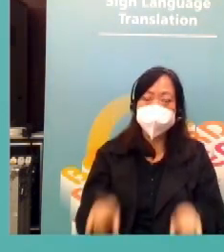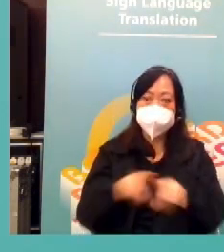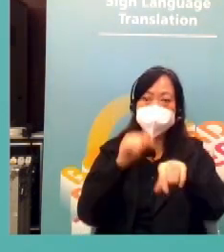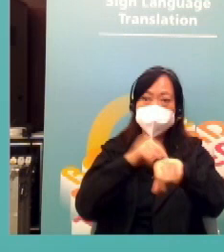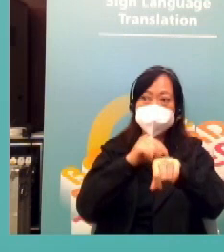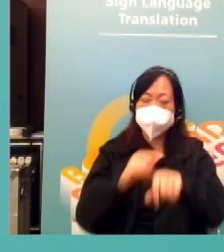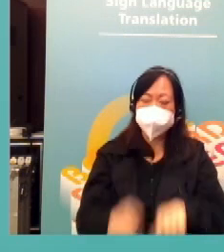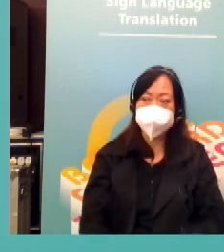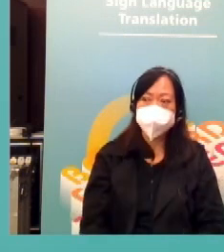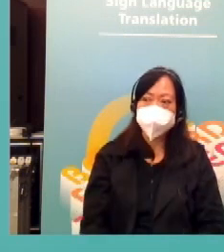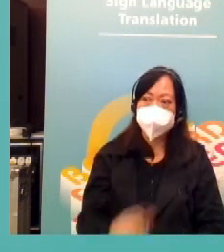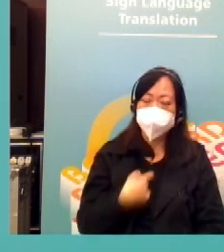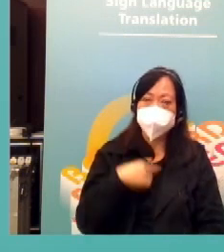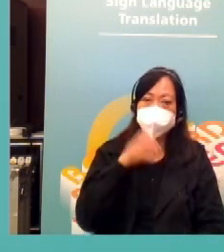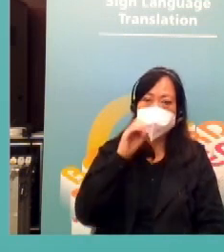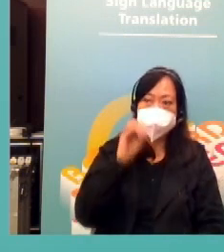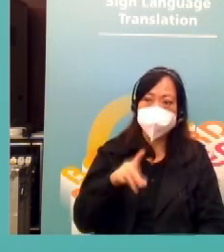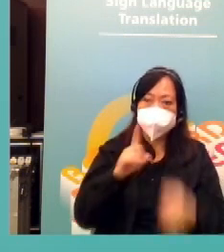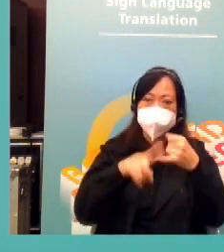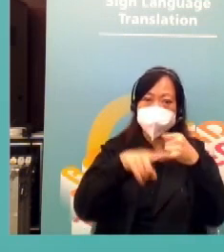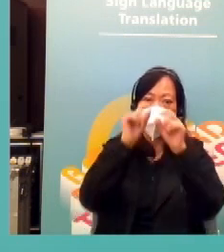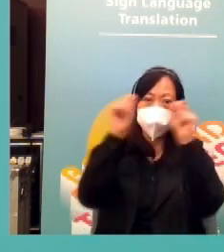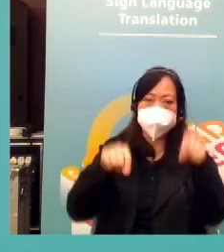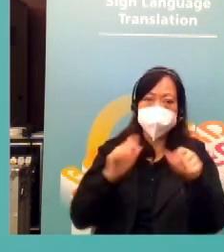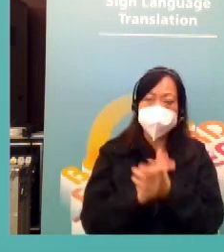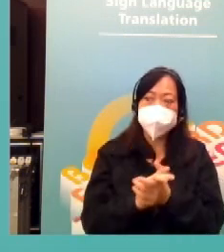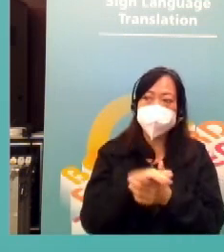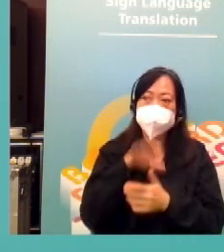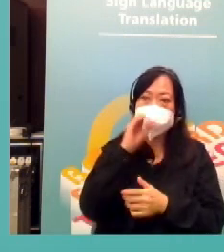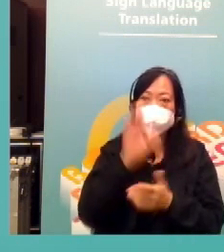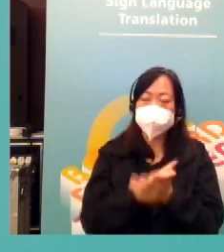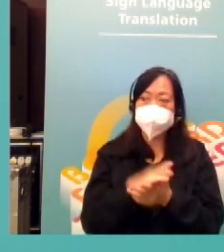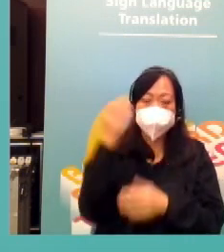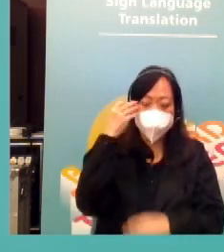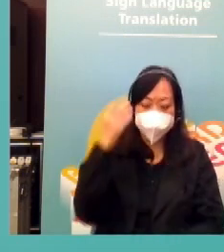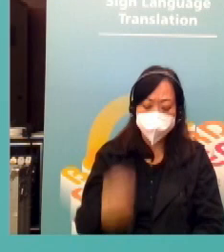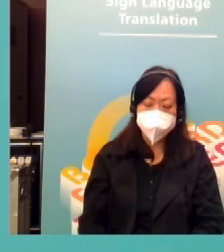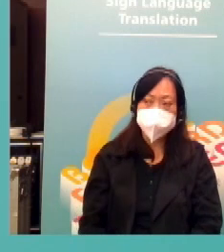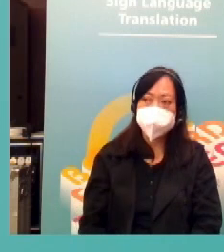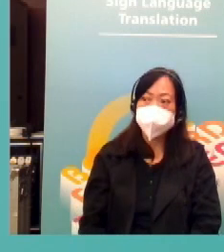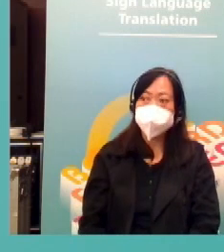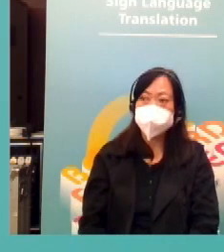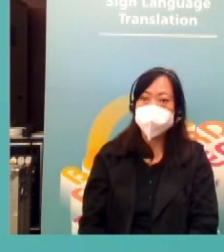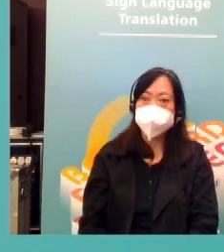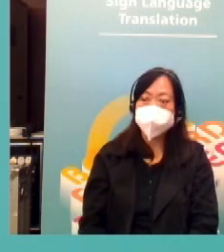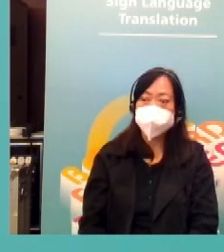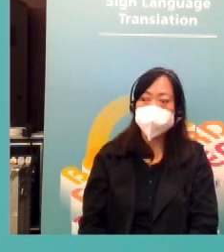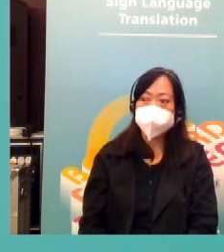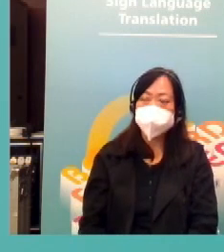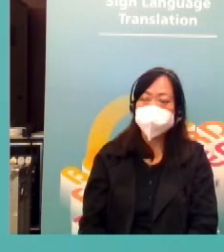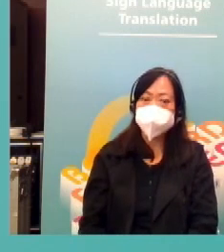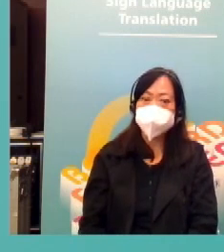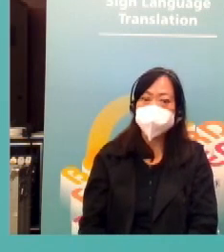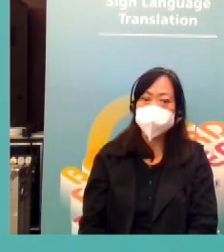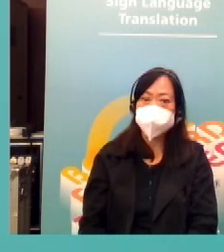for the speakers to wrap up today's session. So for those who are in the audience, please scan the